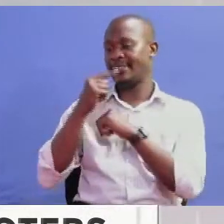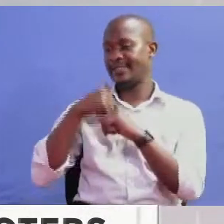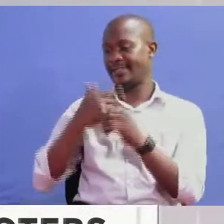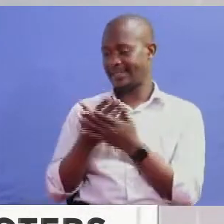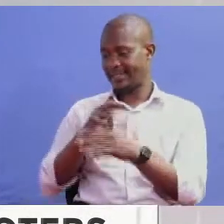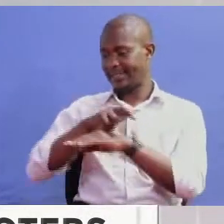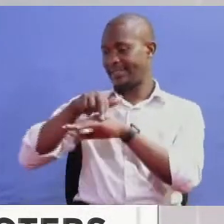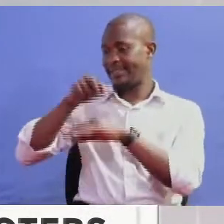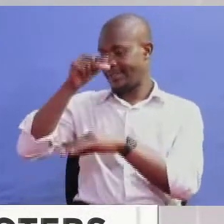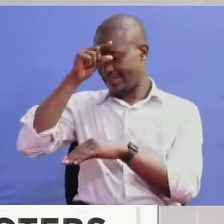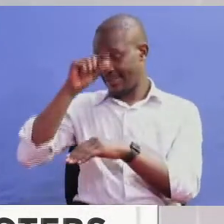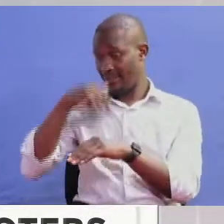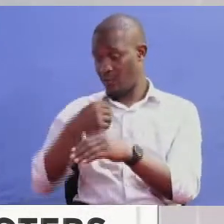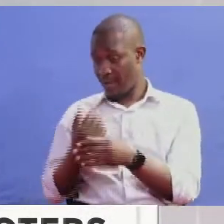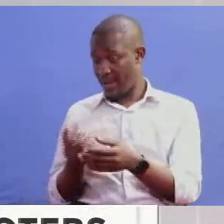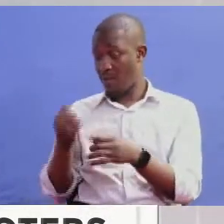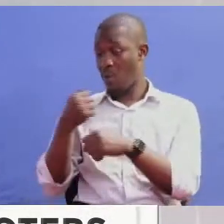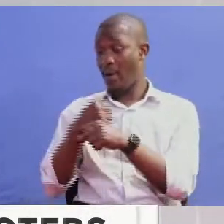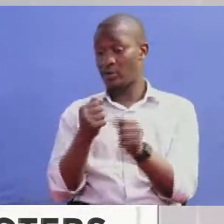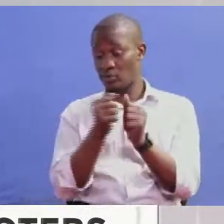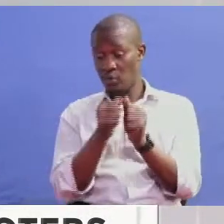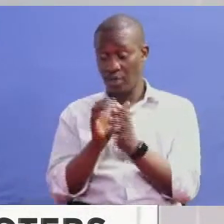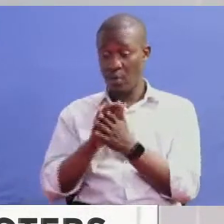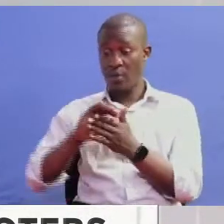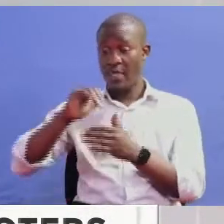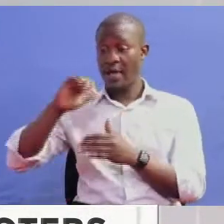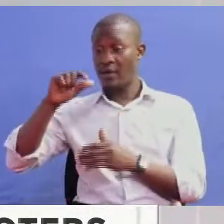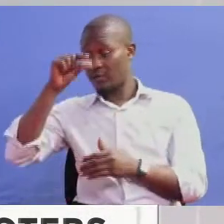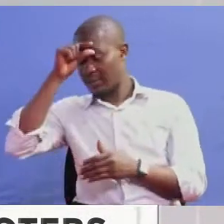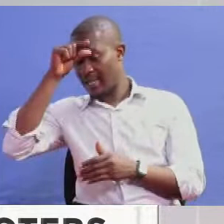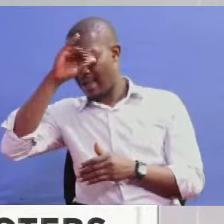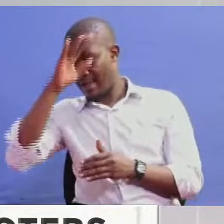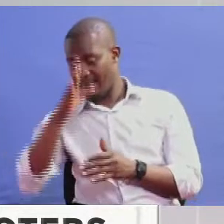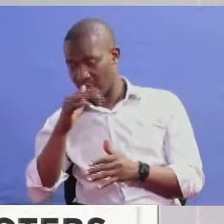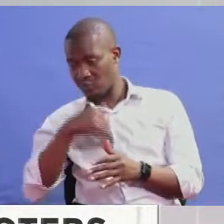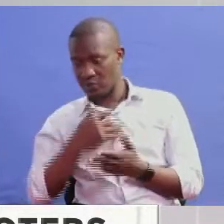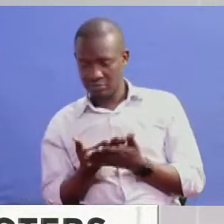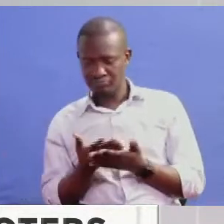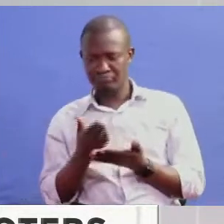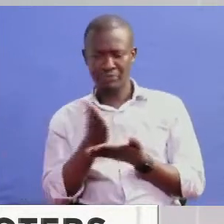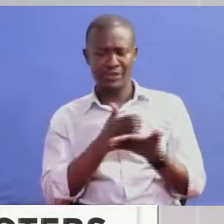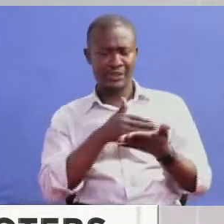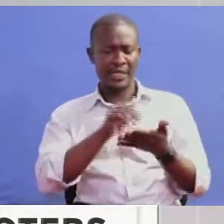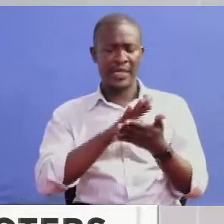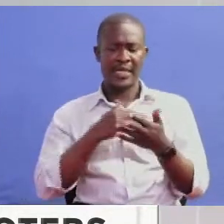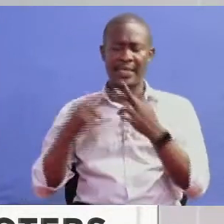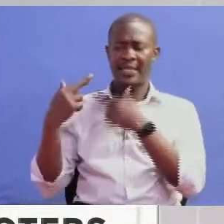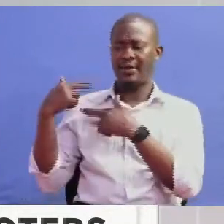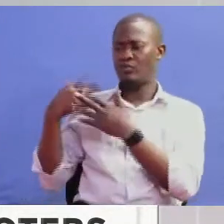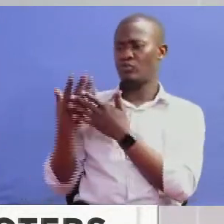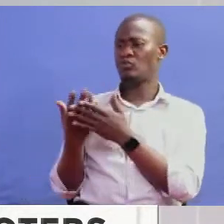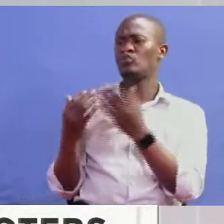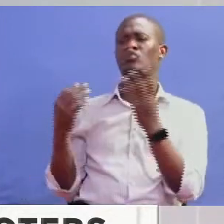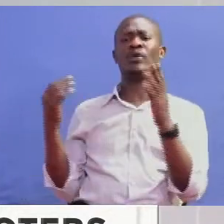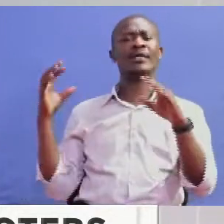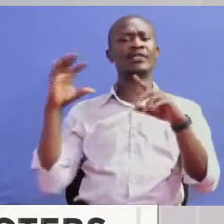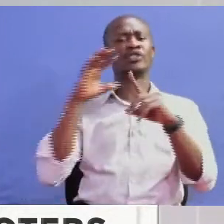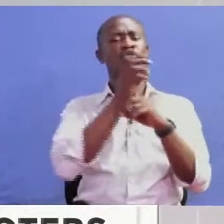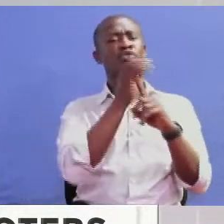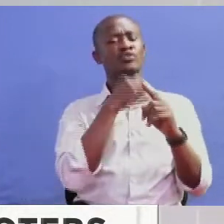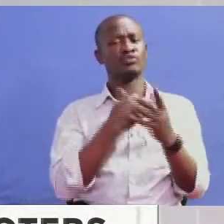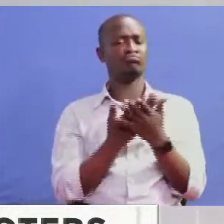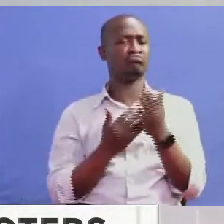national government will partner with the county governments in co-sharing the responsibility in order to achieve universal